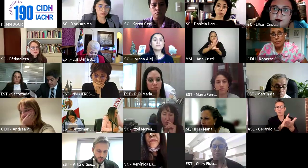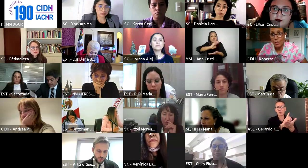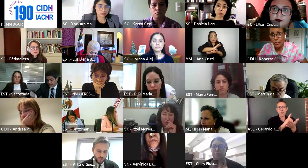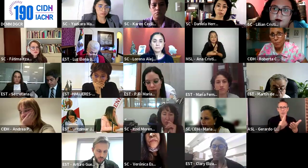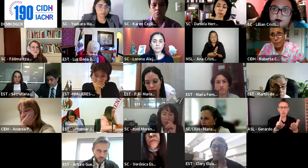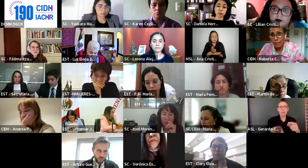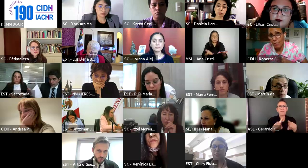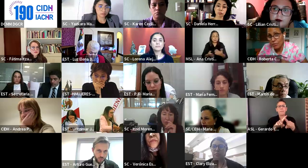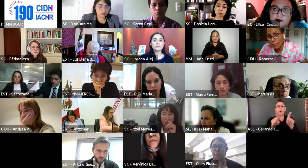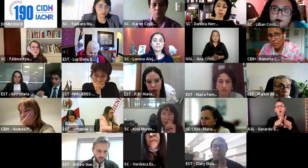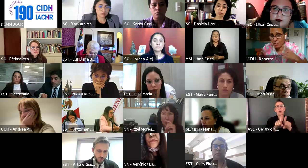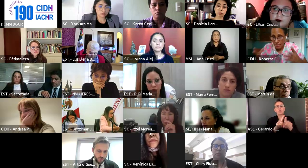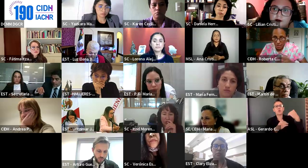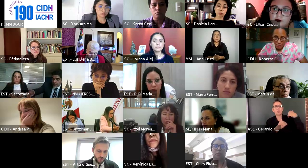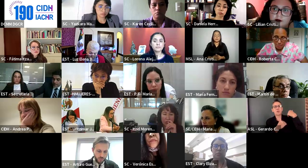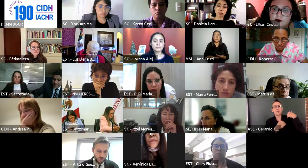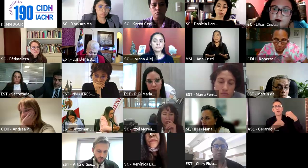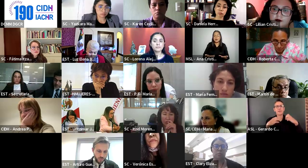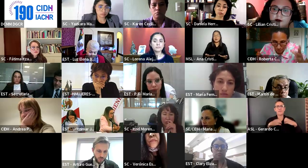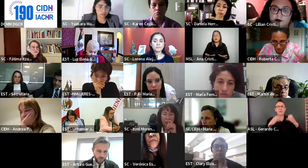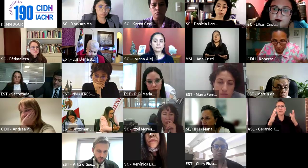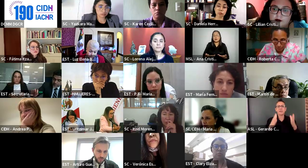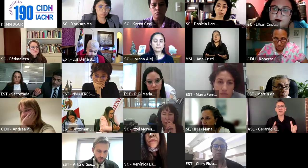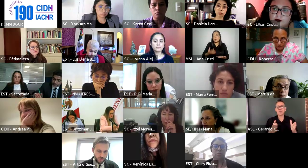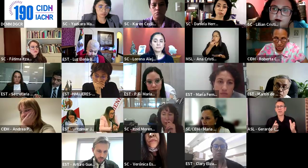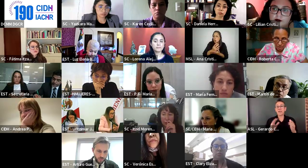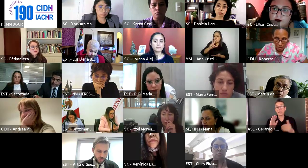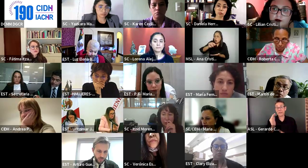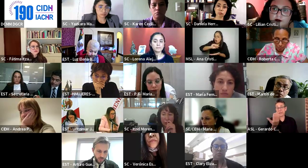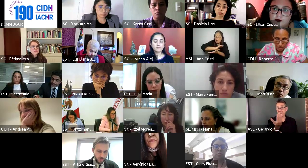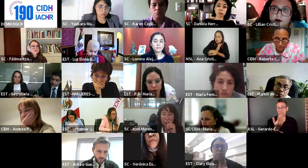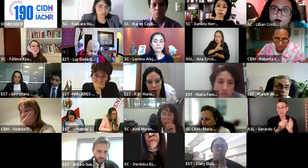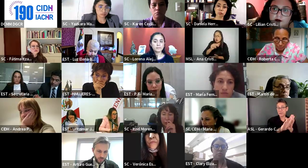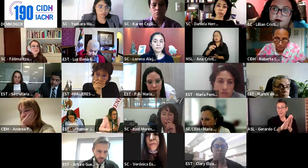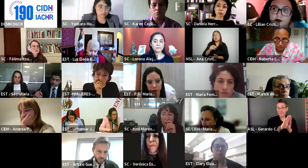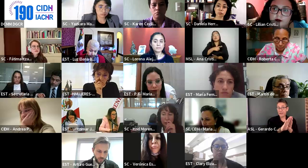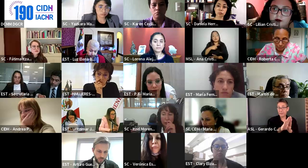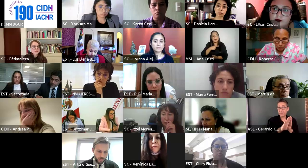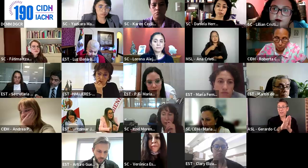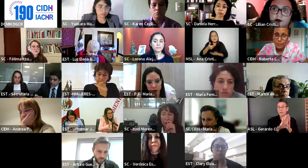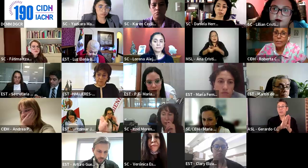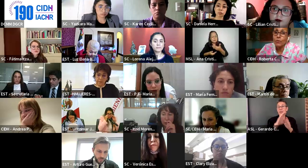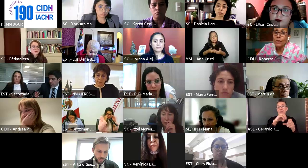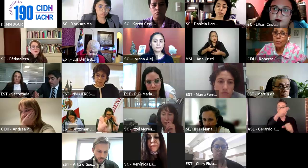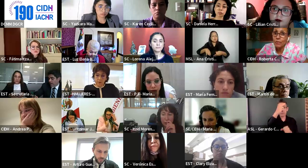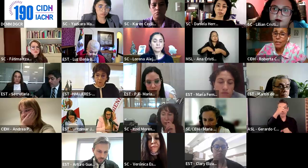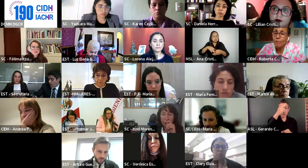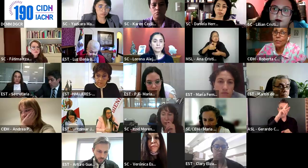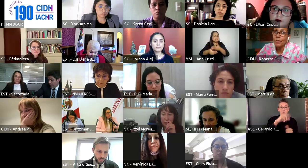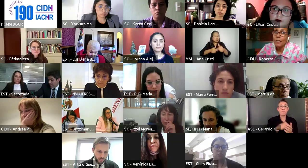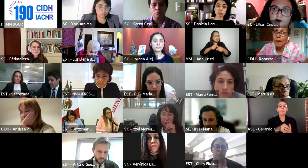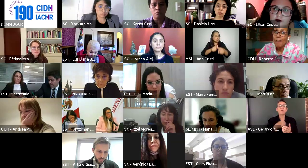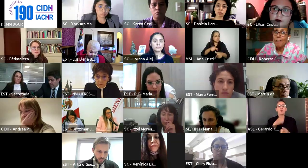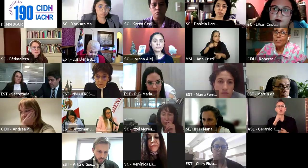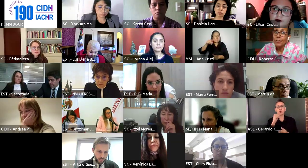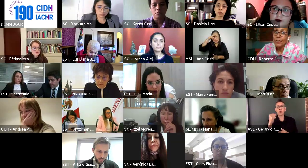services, and in particular reproductive health services, that seems to be developing in Mexico. And I don't think we should